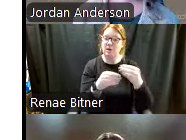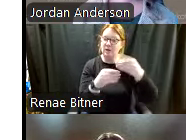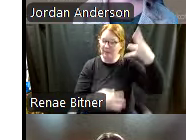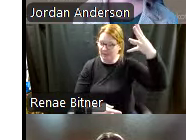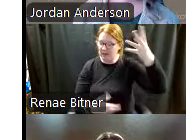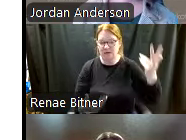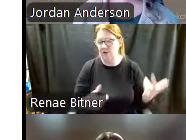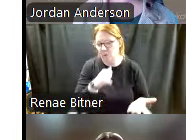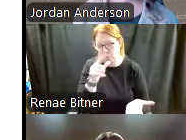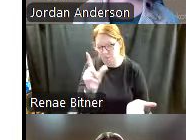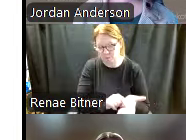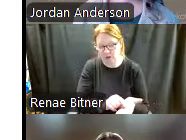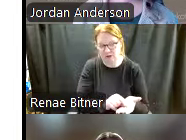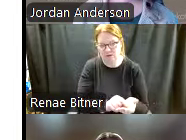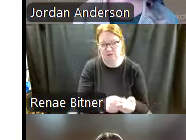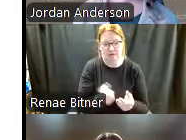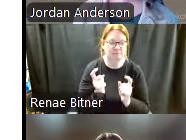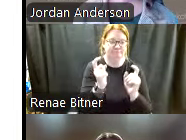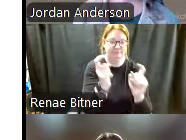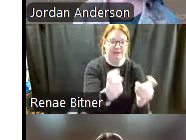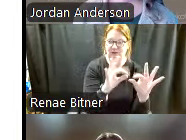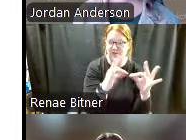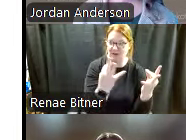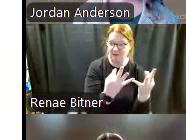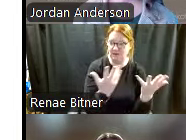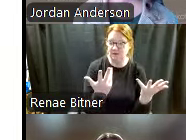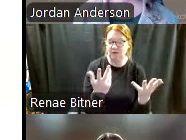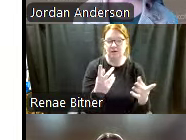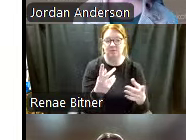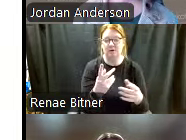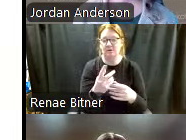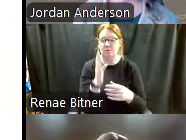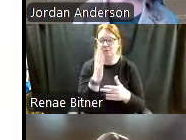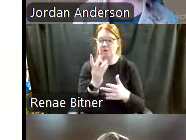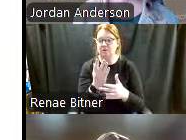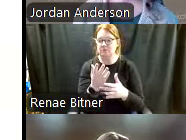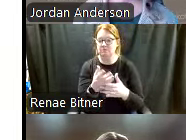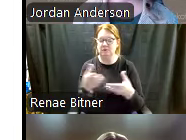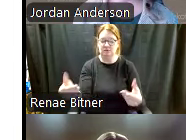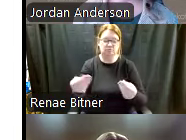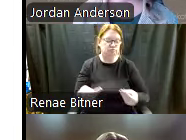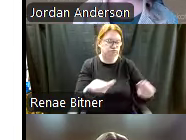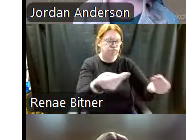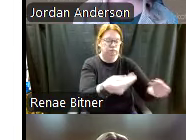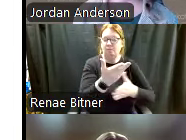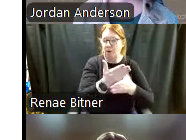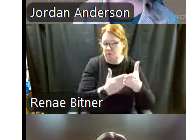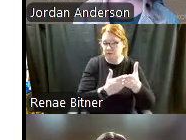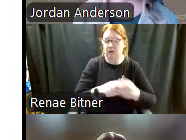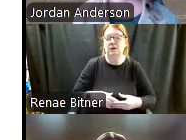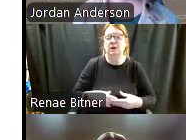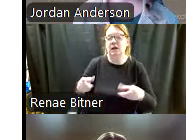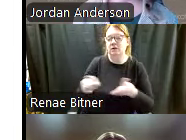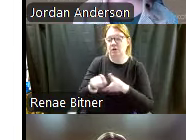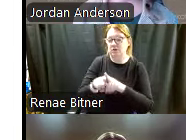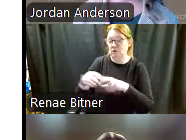we don't ever just print the whole thing out and take it to families, but we do share pieces as it as it pops up. And our referral form